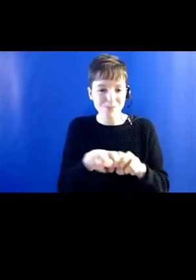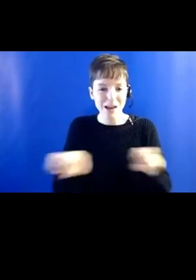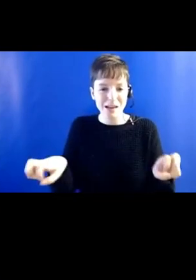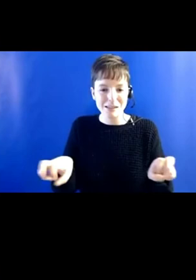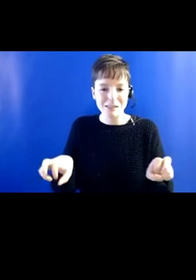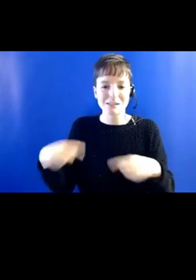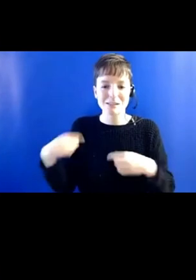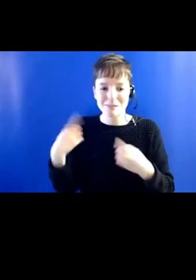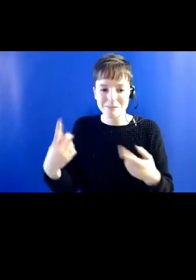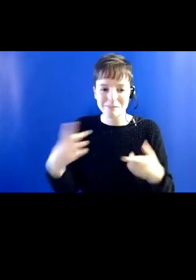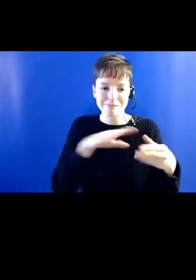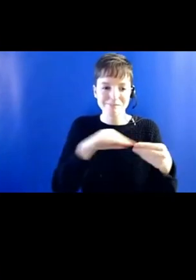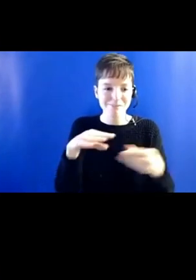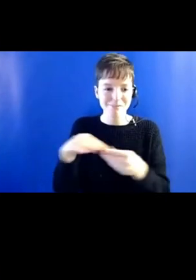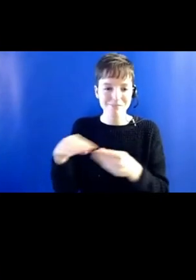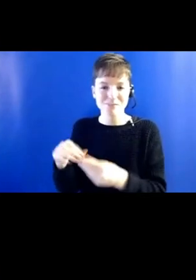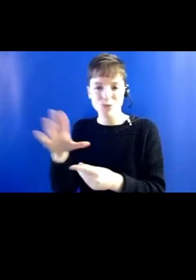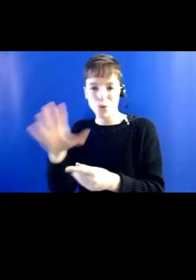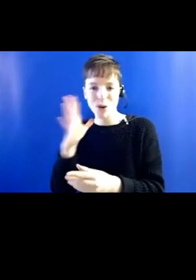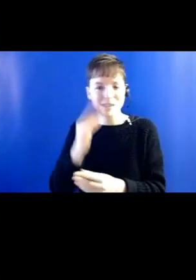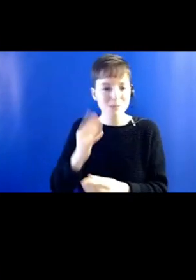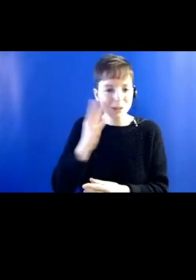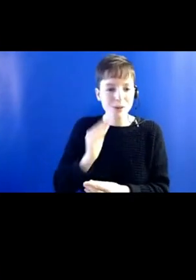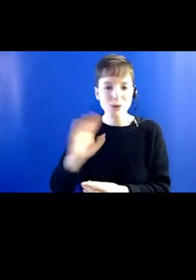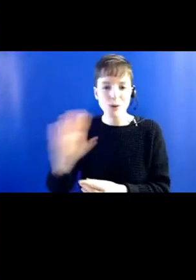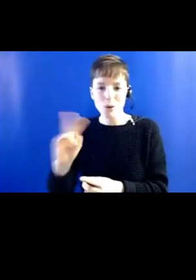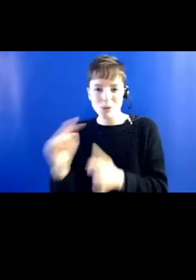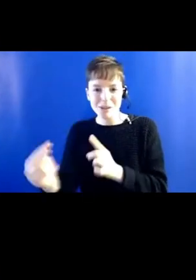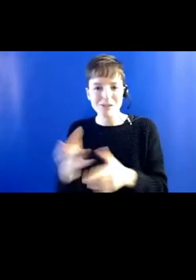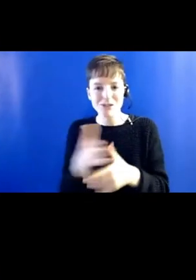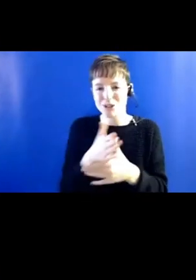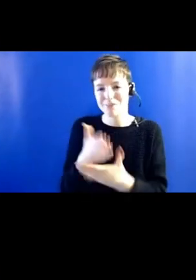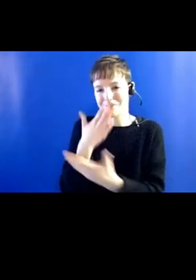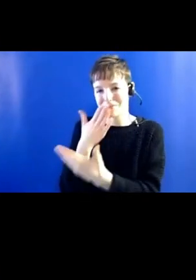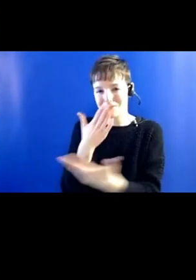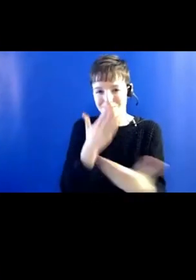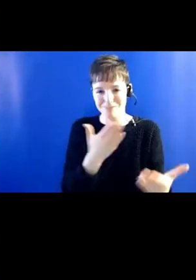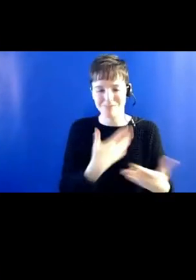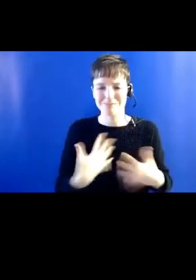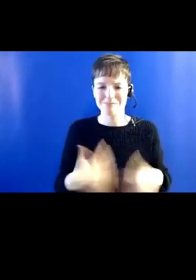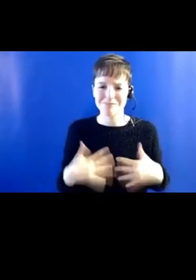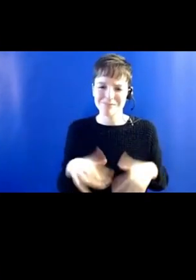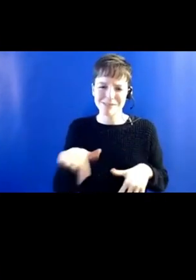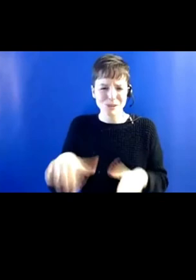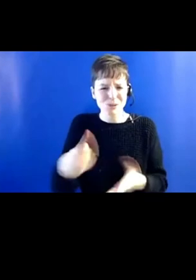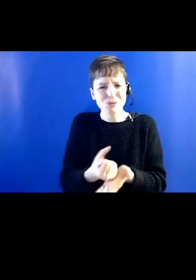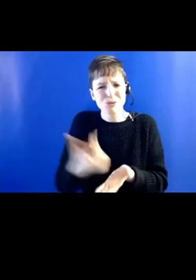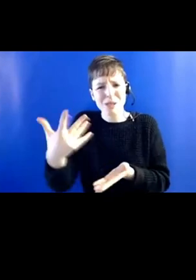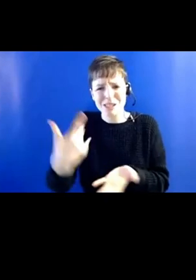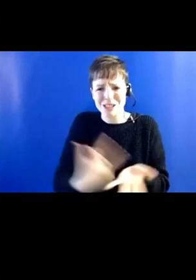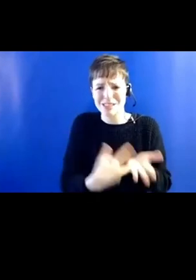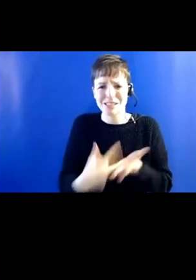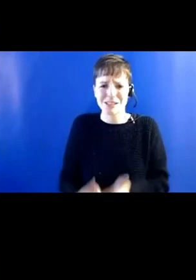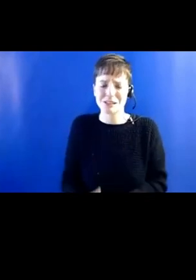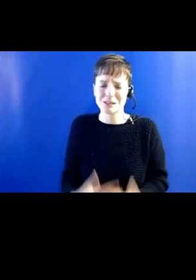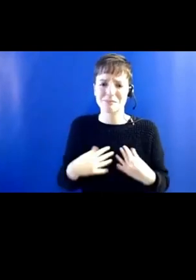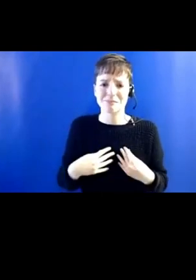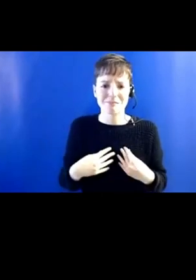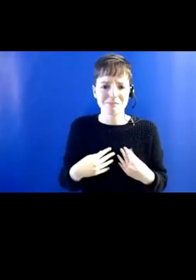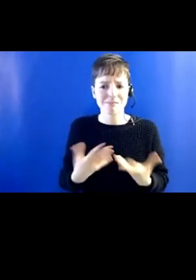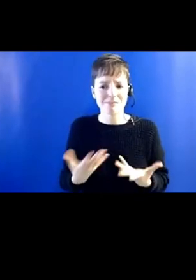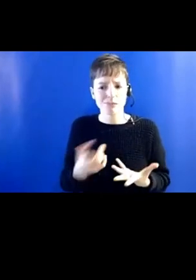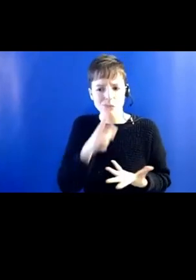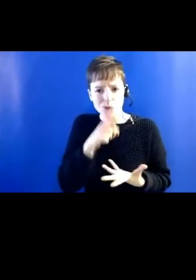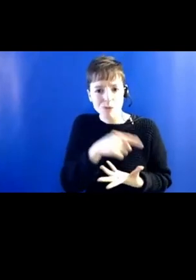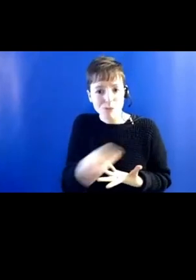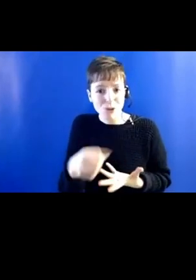for sharing your experience and perspectives with us. The panel discussion has been so rich, and I'm sure that all of